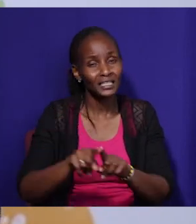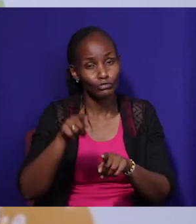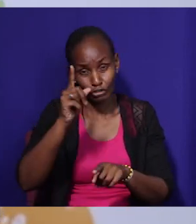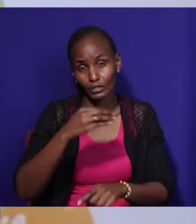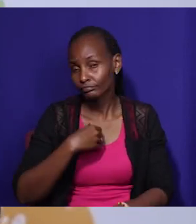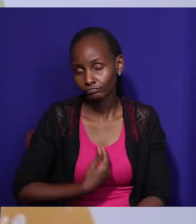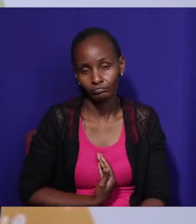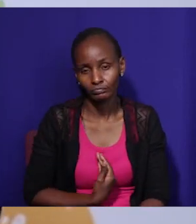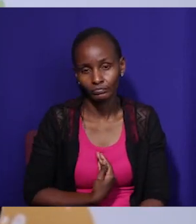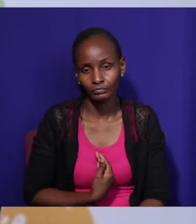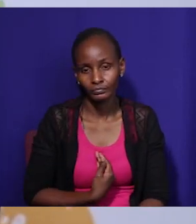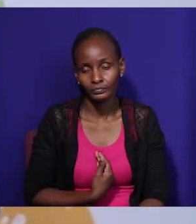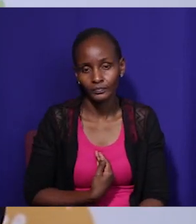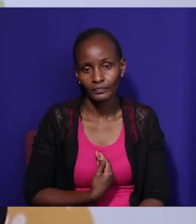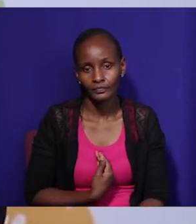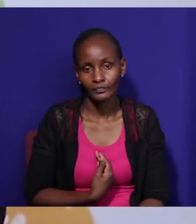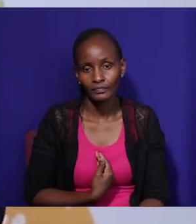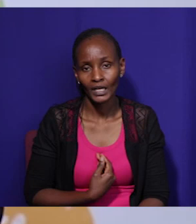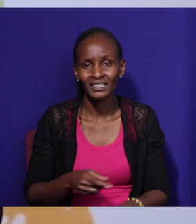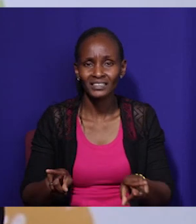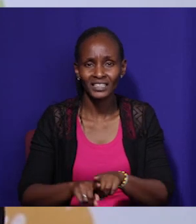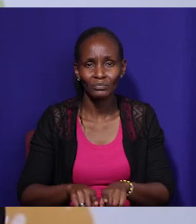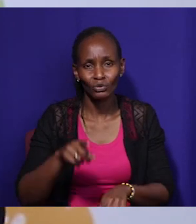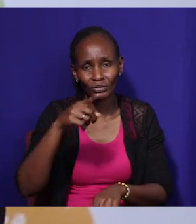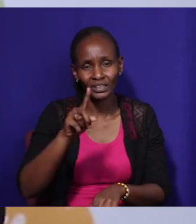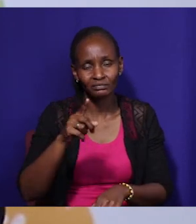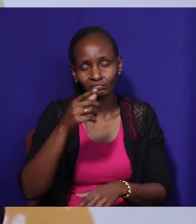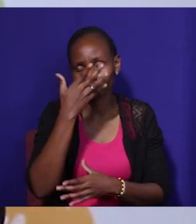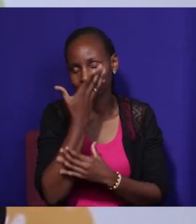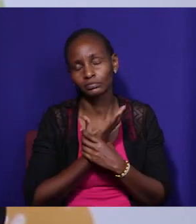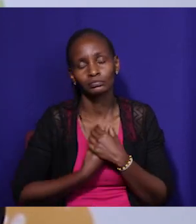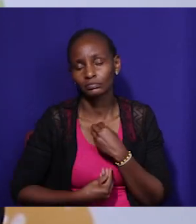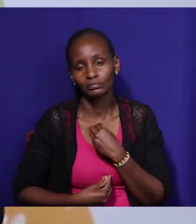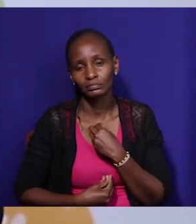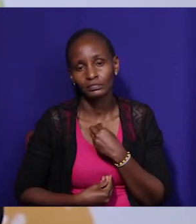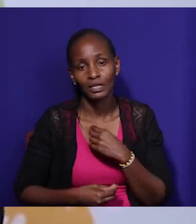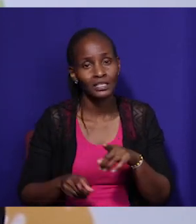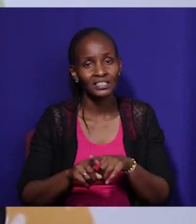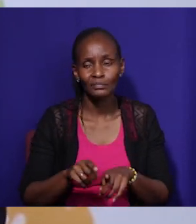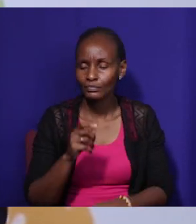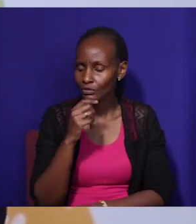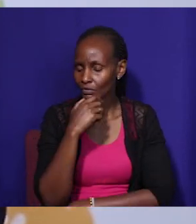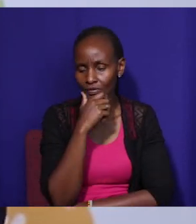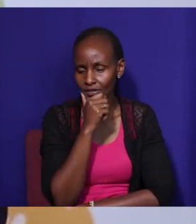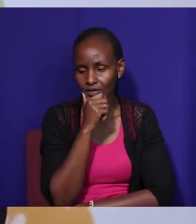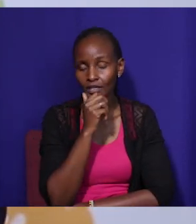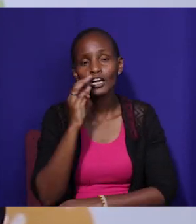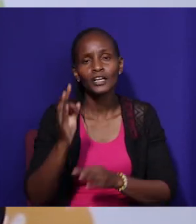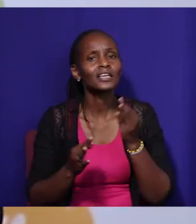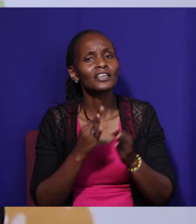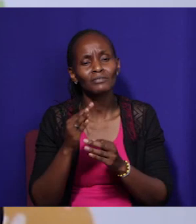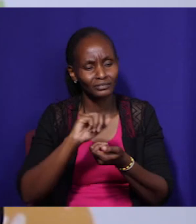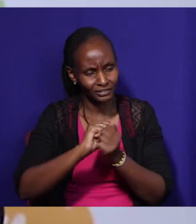tired. You're getting discouraged. And you're wondering if anything will